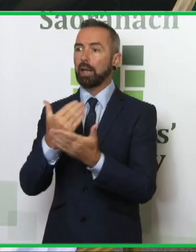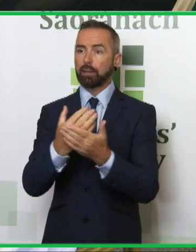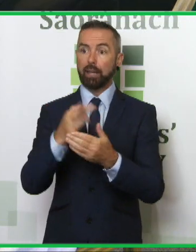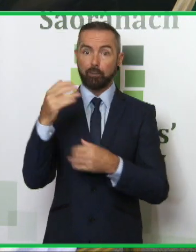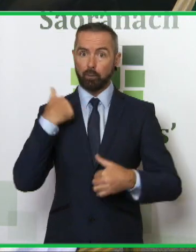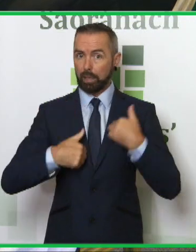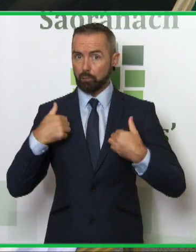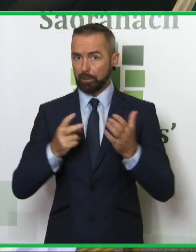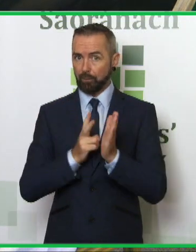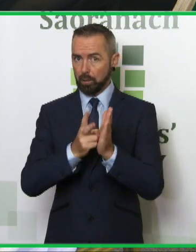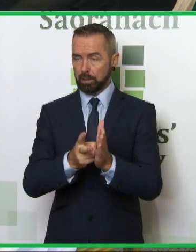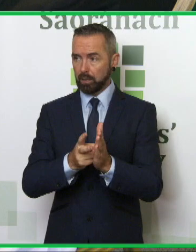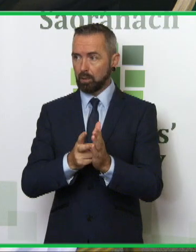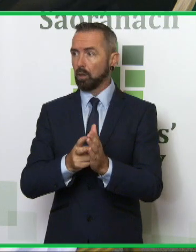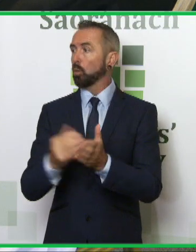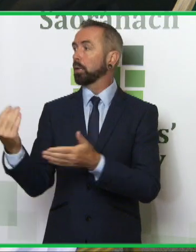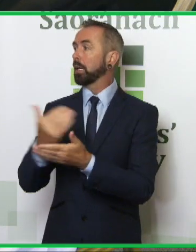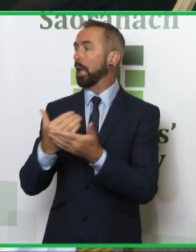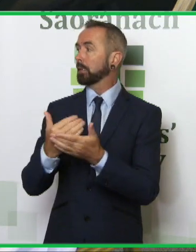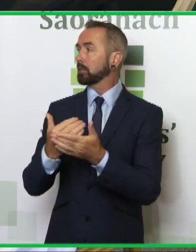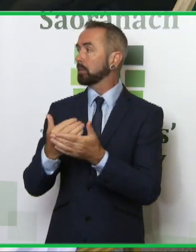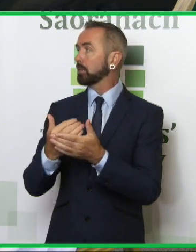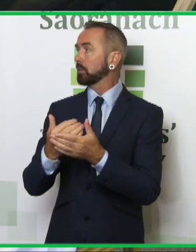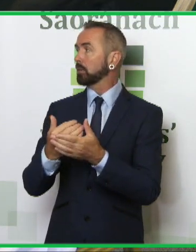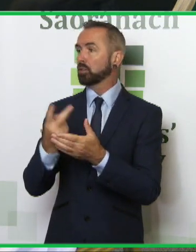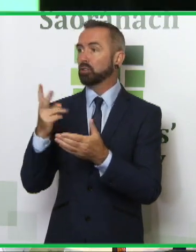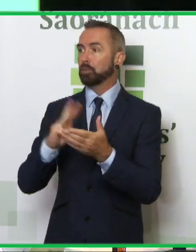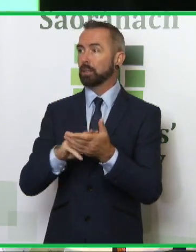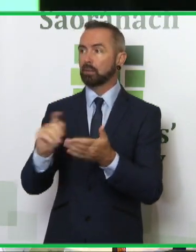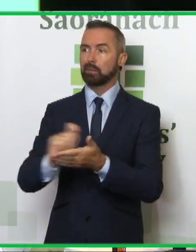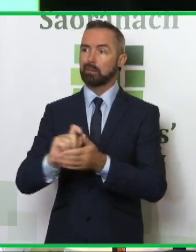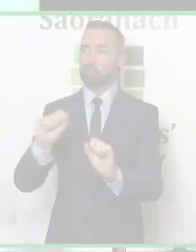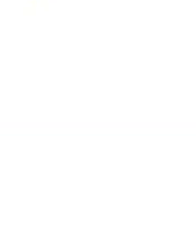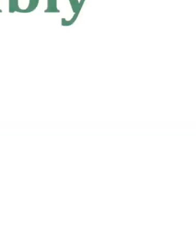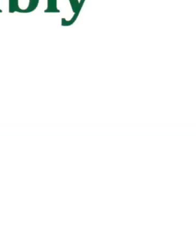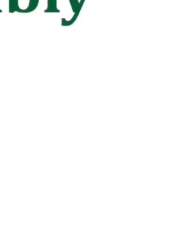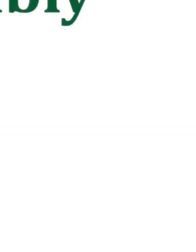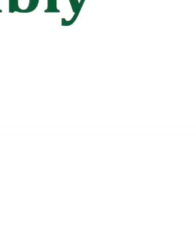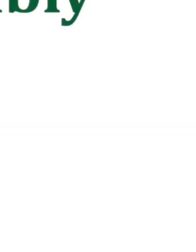in a couple of minutes. So if you could just do that, please, quick for 2 minutes, and then we'll go back to tables.